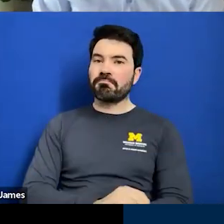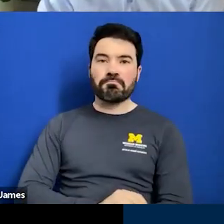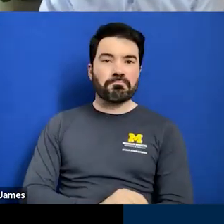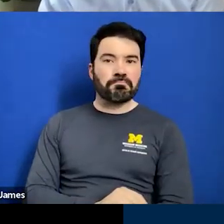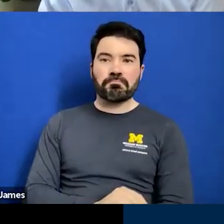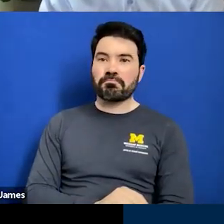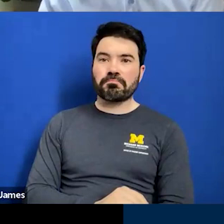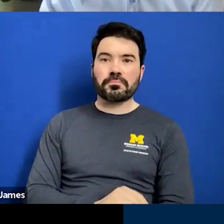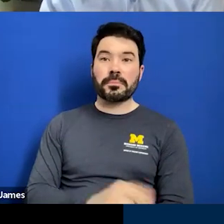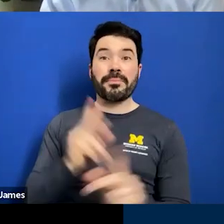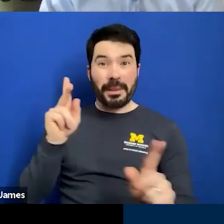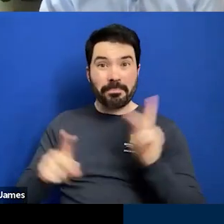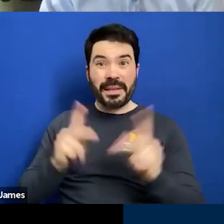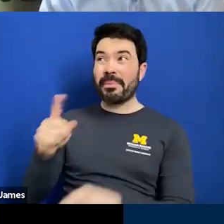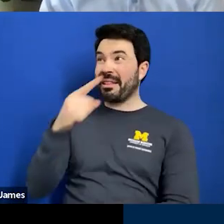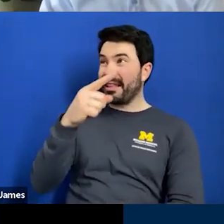people are commenting on your hearing.